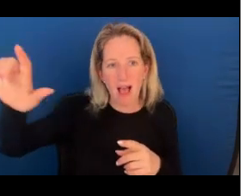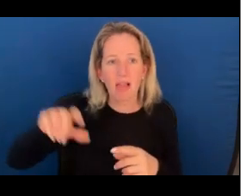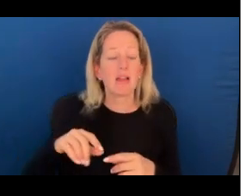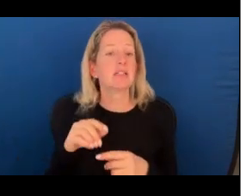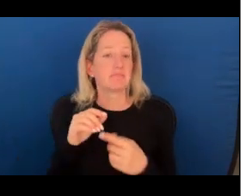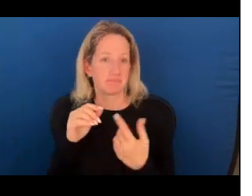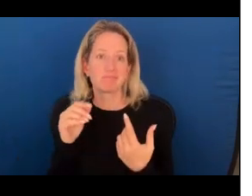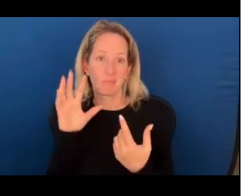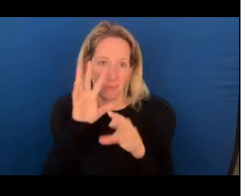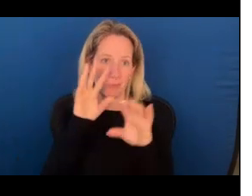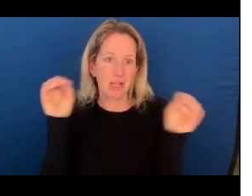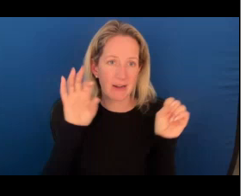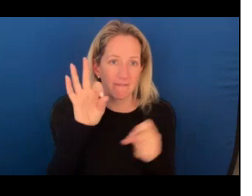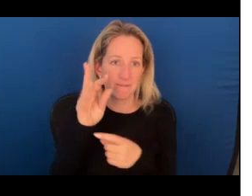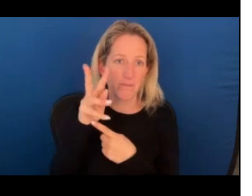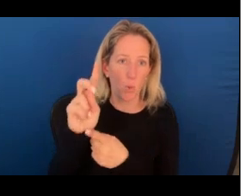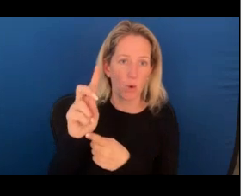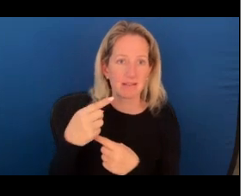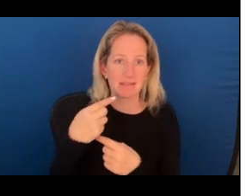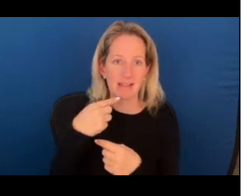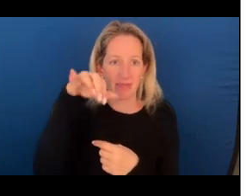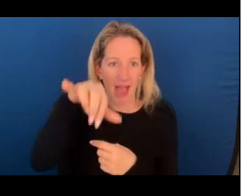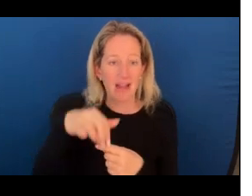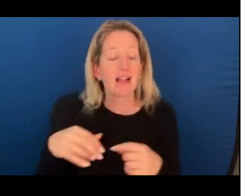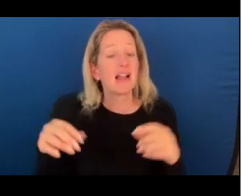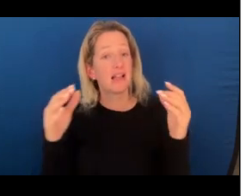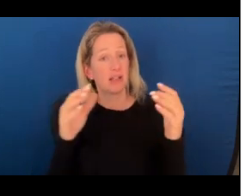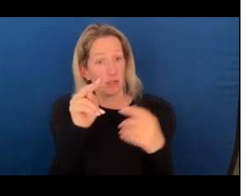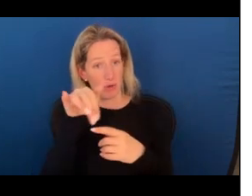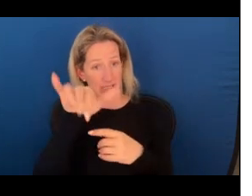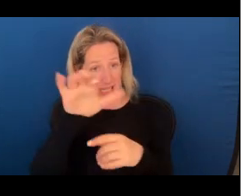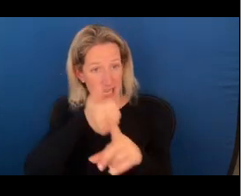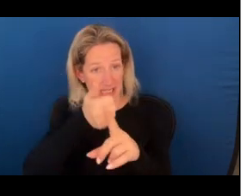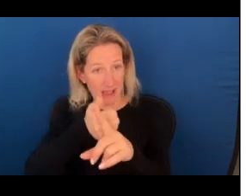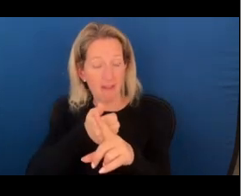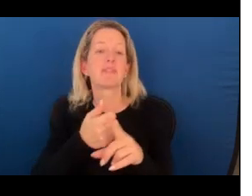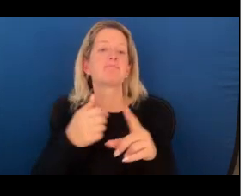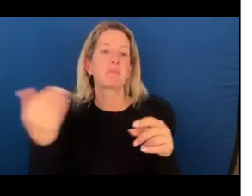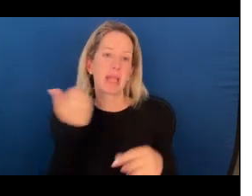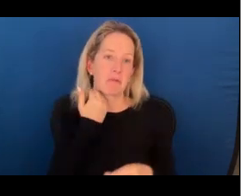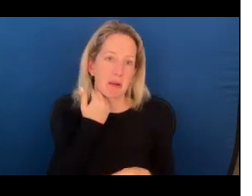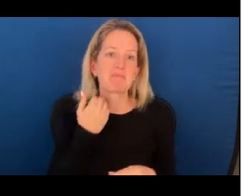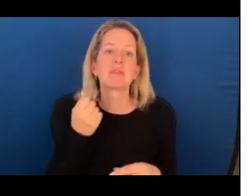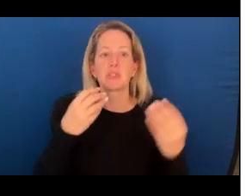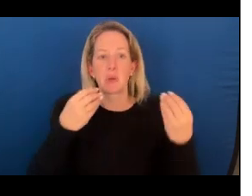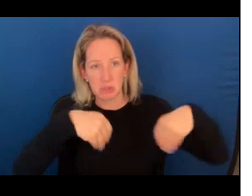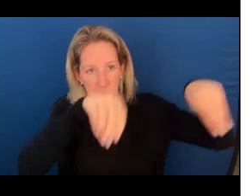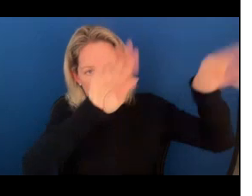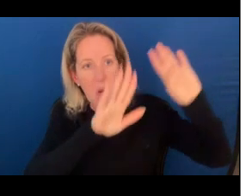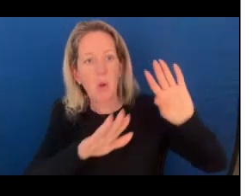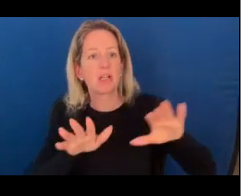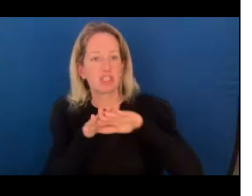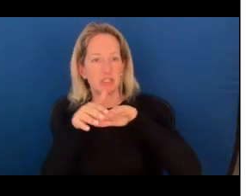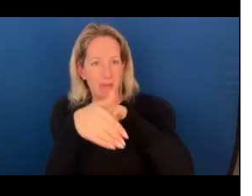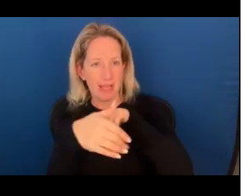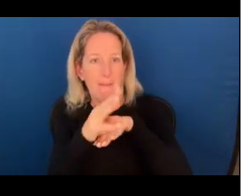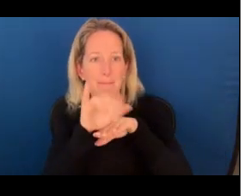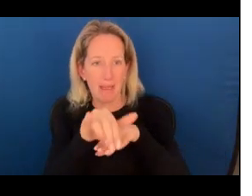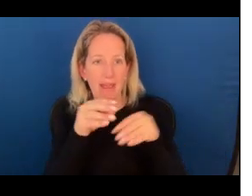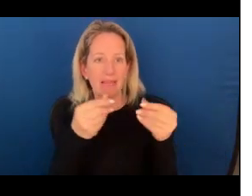said, and the city was bankrupt. So they sold a bunch of land in Jamaica Bay to the feds. And so we have a national